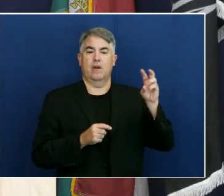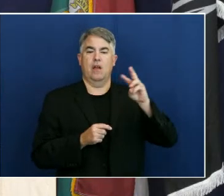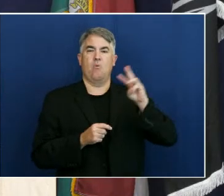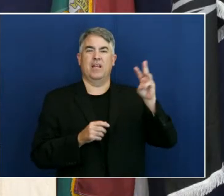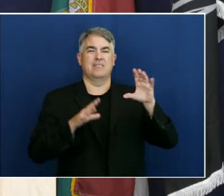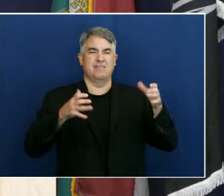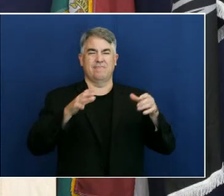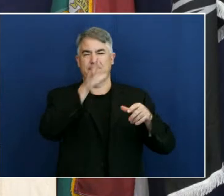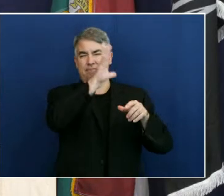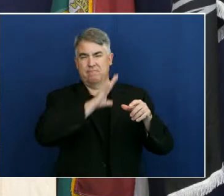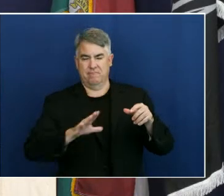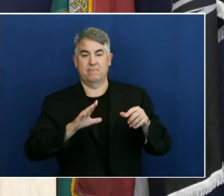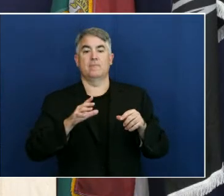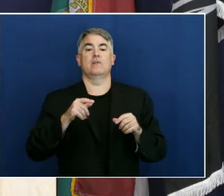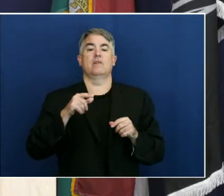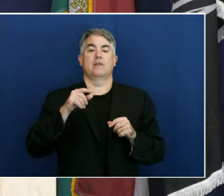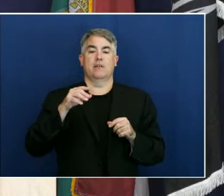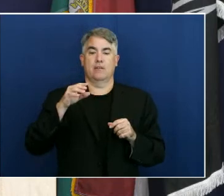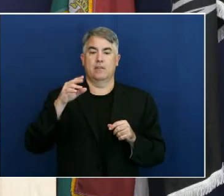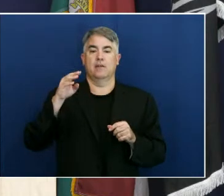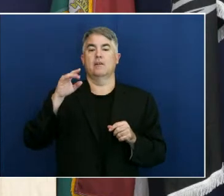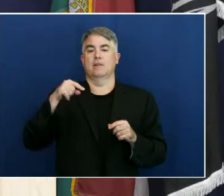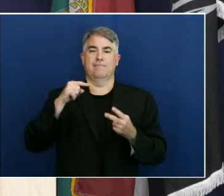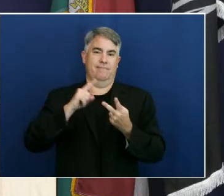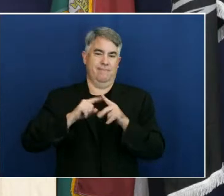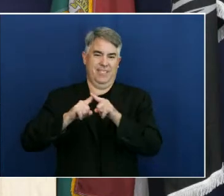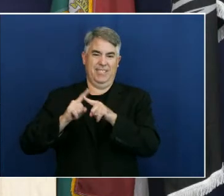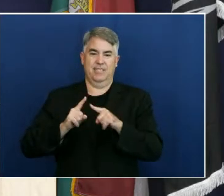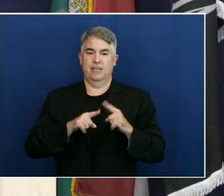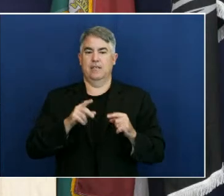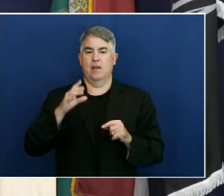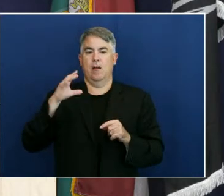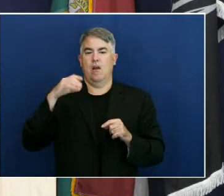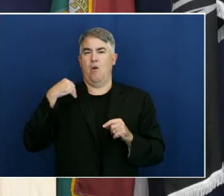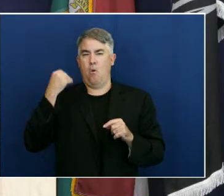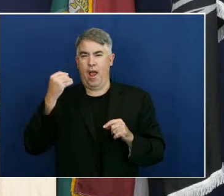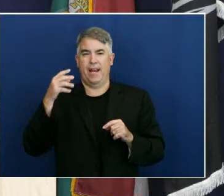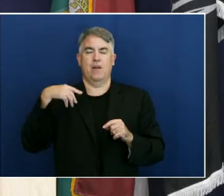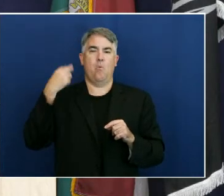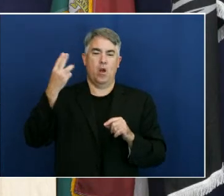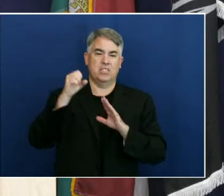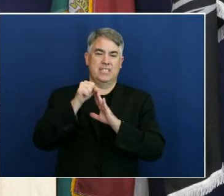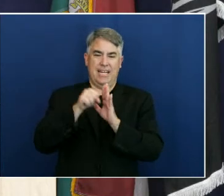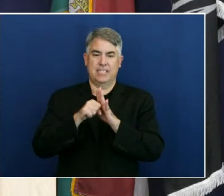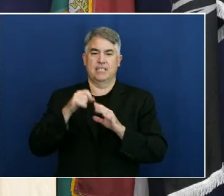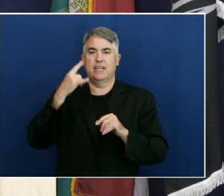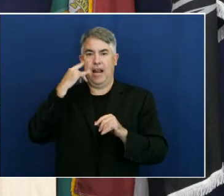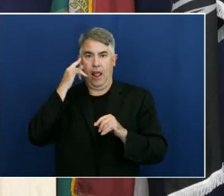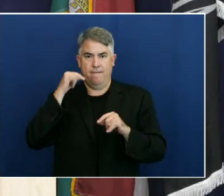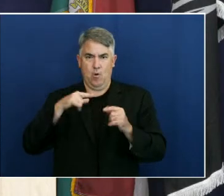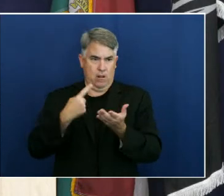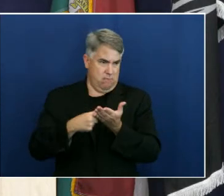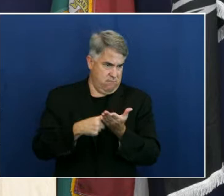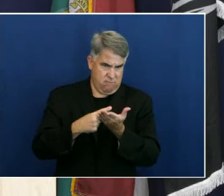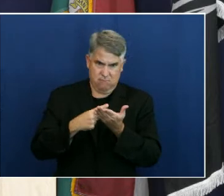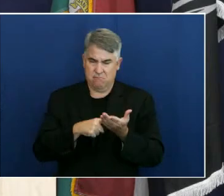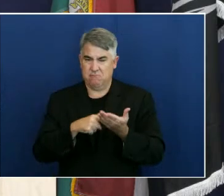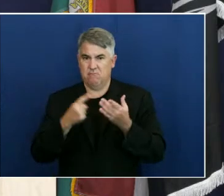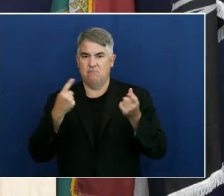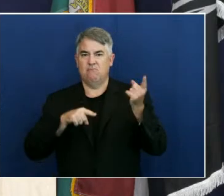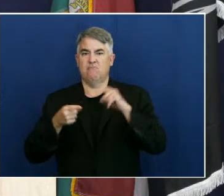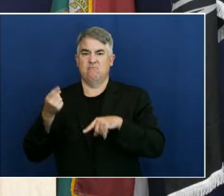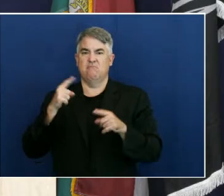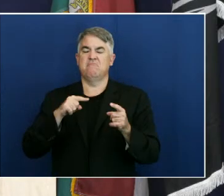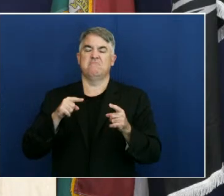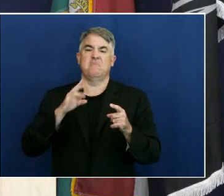and California, are scheduled to meet this evening to review the FDA and CDC information, and we expect guidance to come out at some point tonight